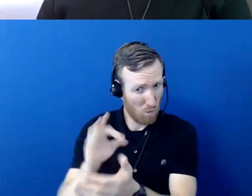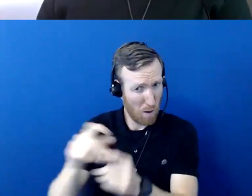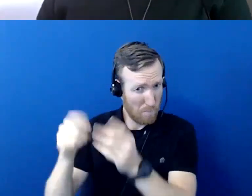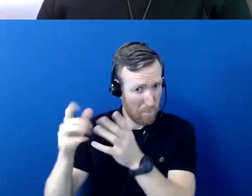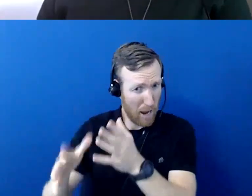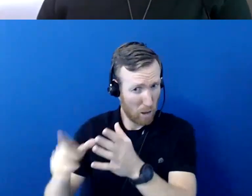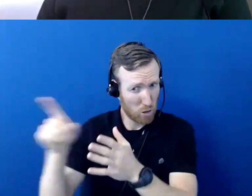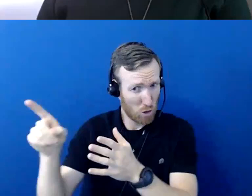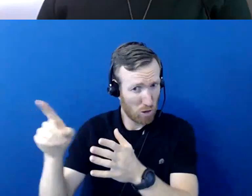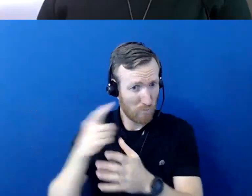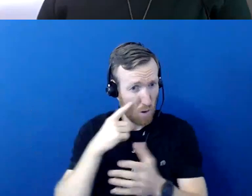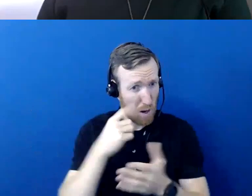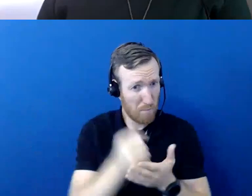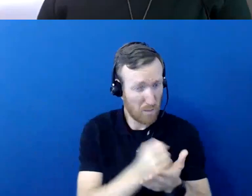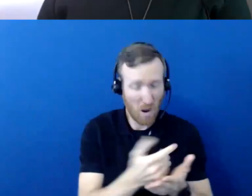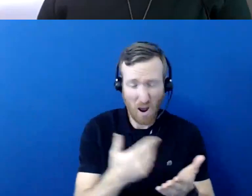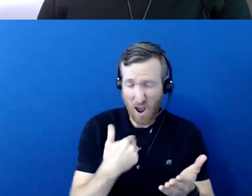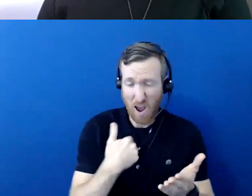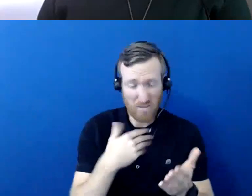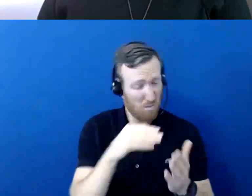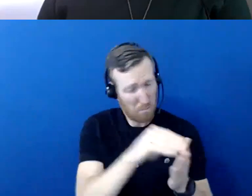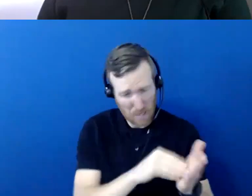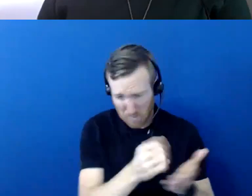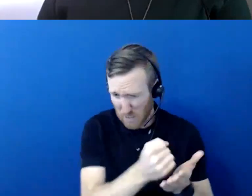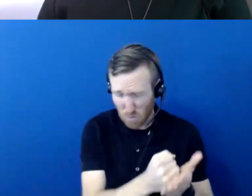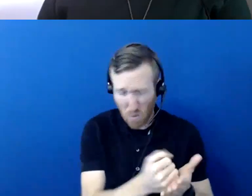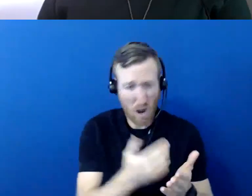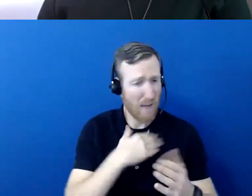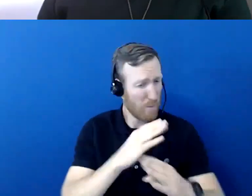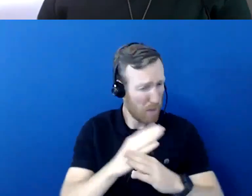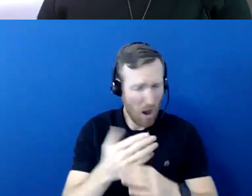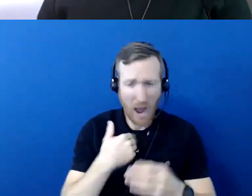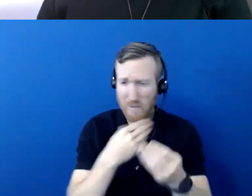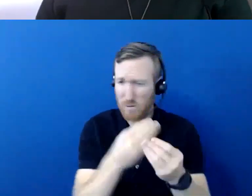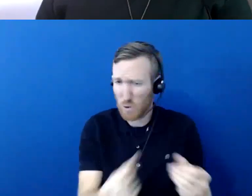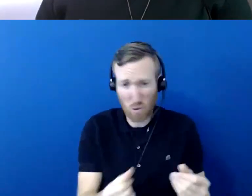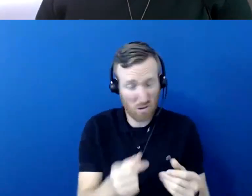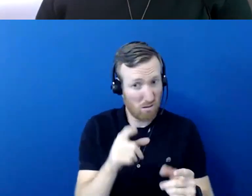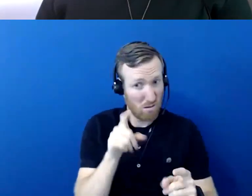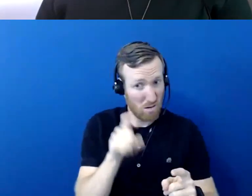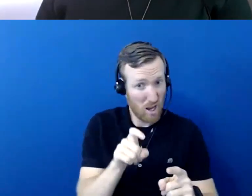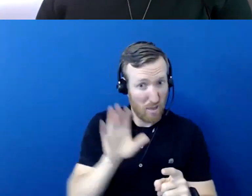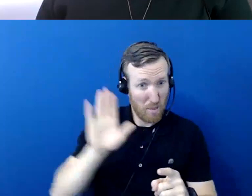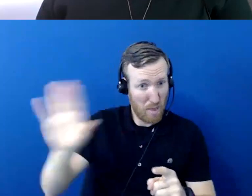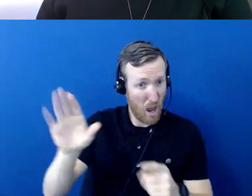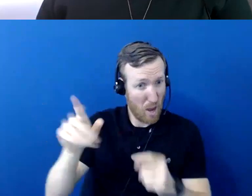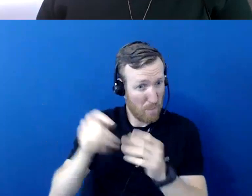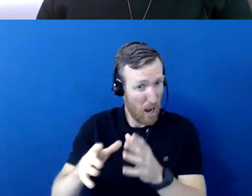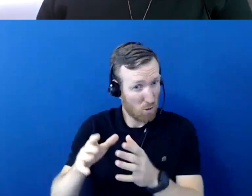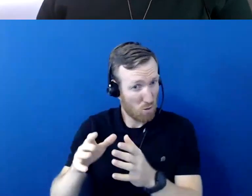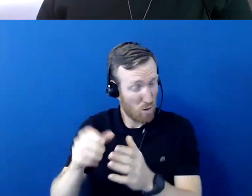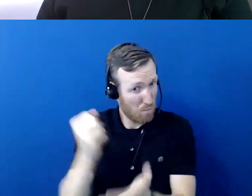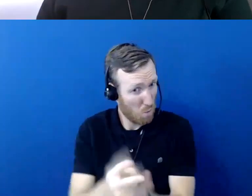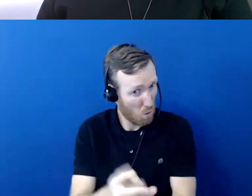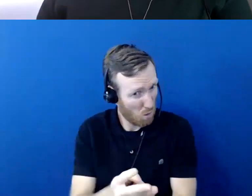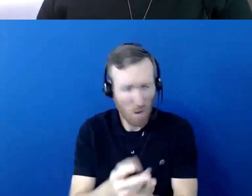my passport, I have the barriers, I have the solution. Do I need their approval? What is the role of the